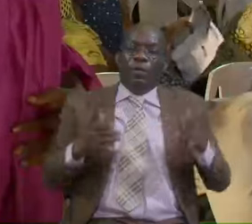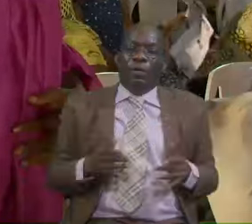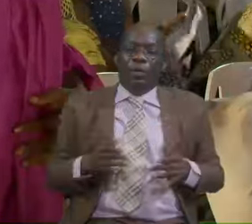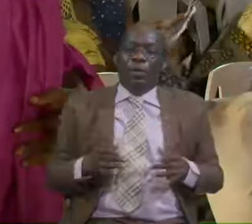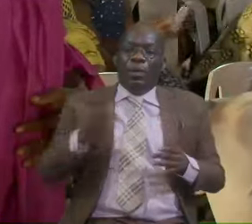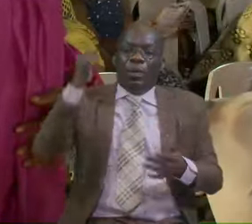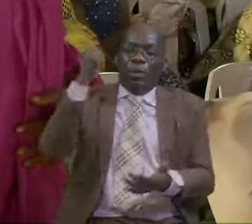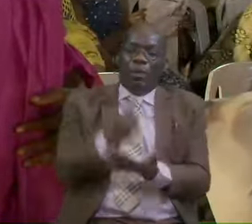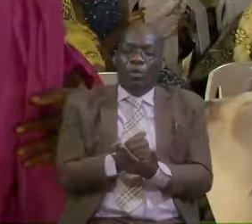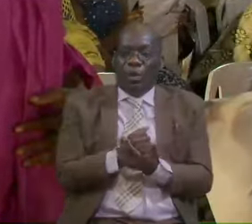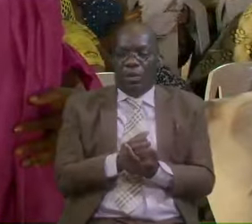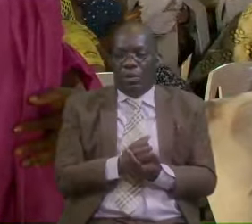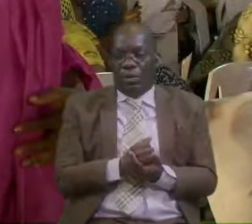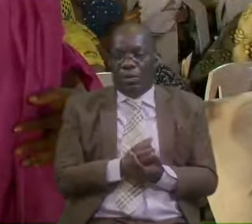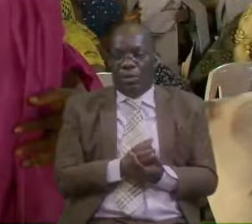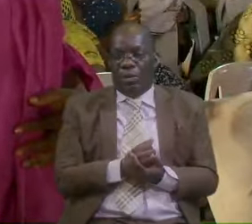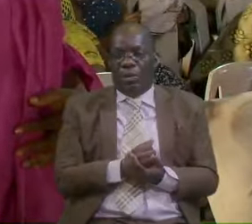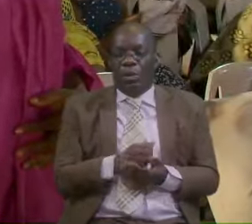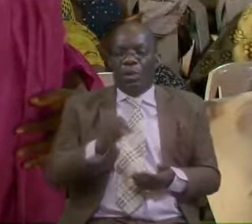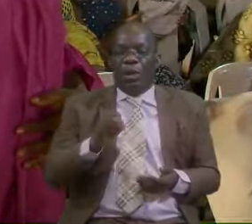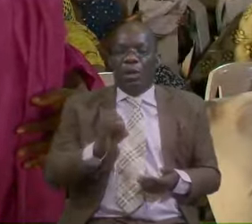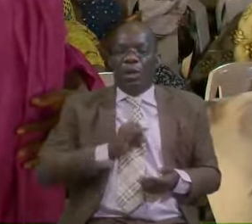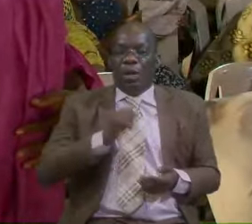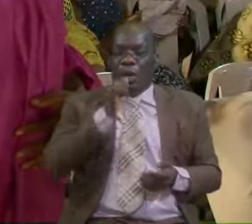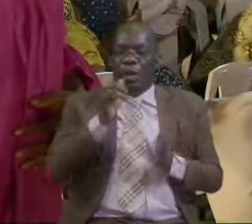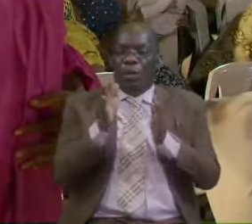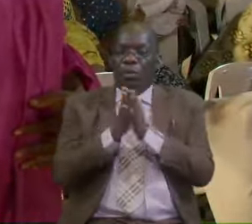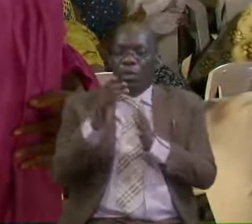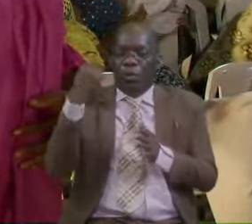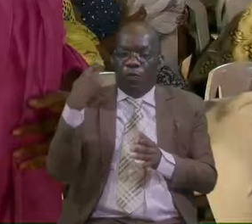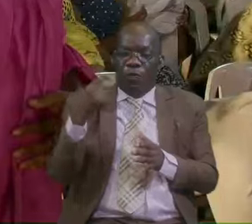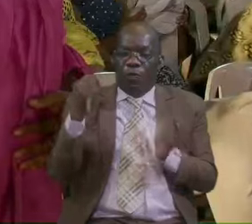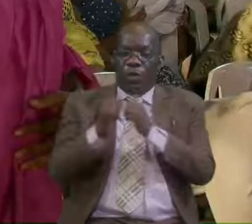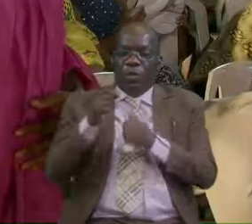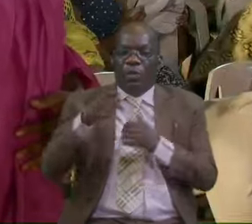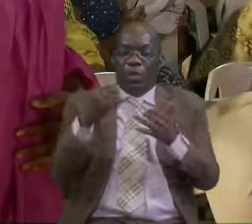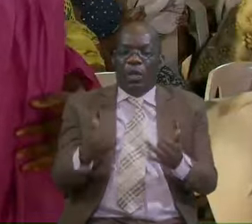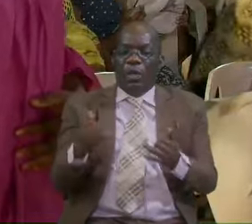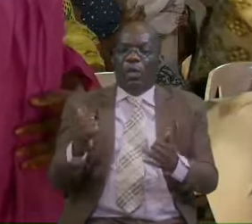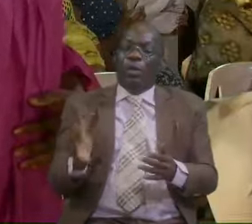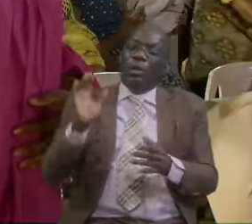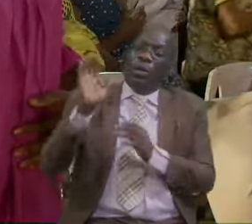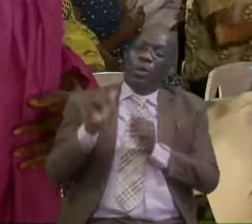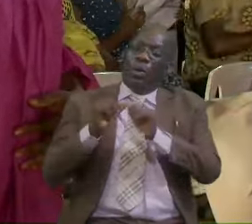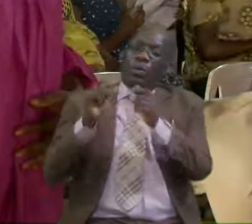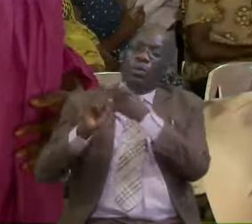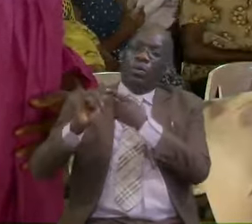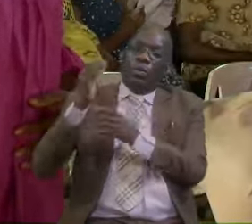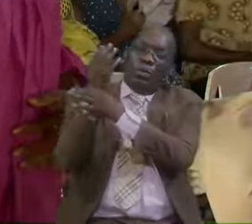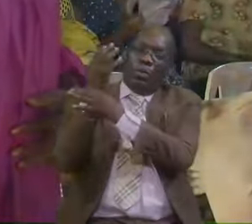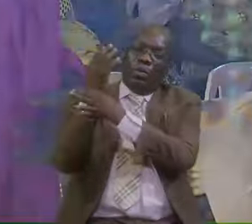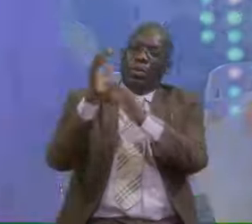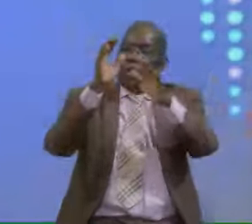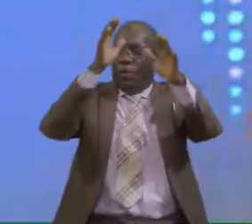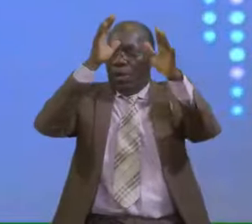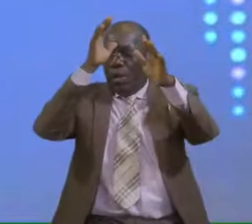Amen. I'm praying with you now. Keep your hand up as you are standing up. Father,